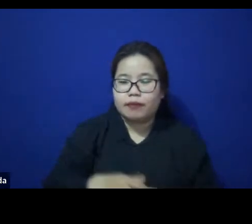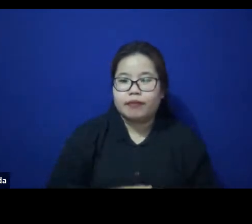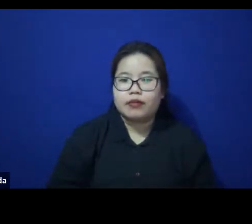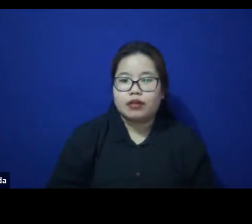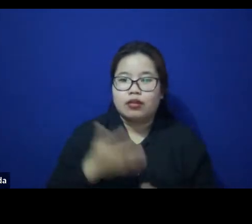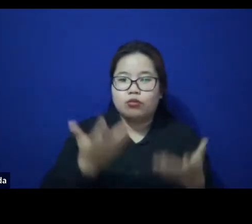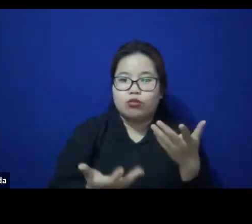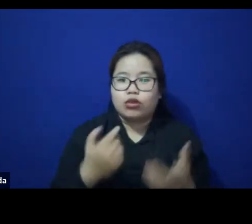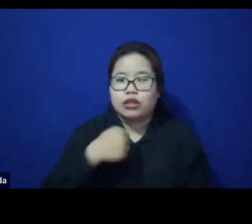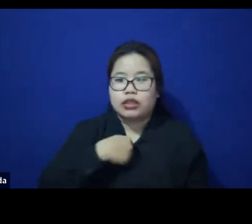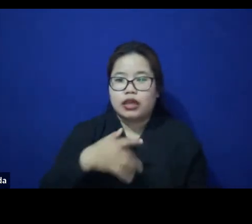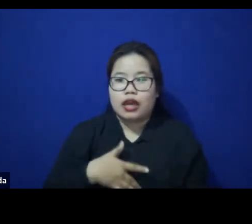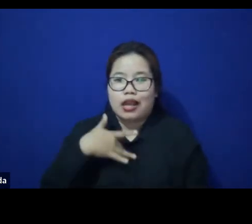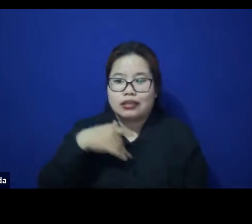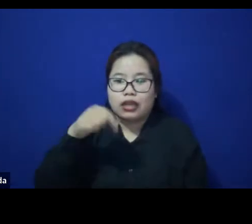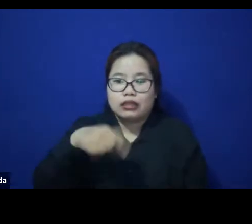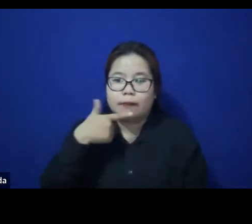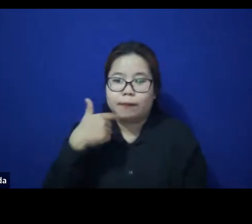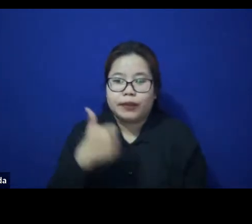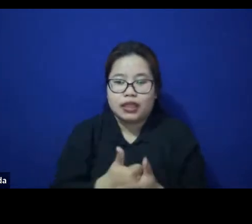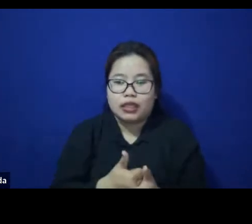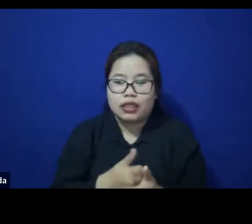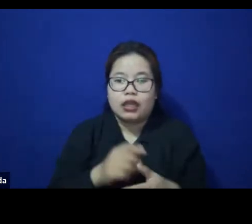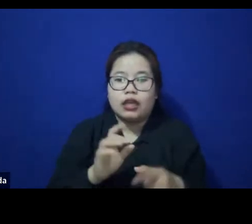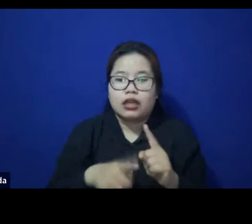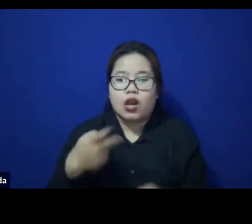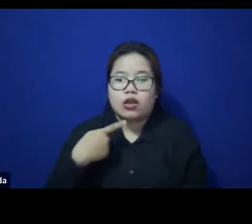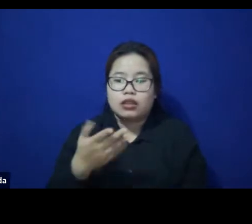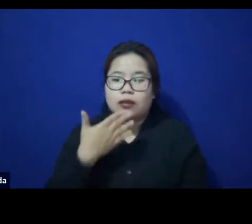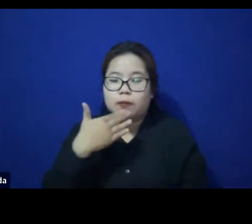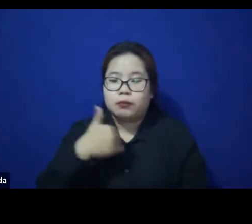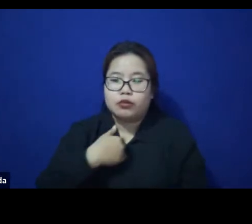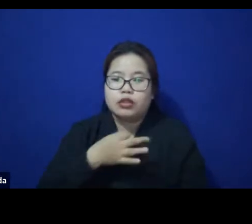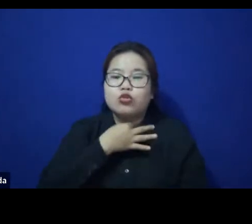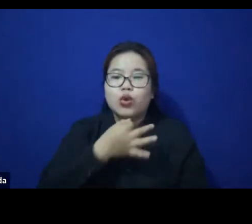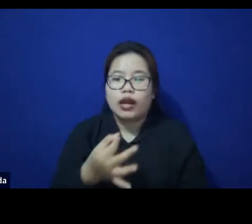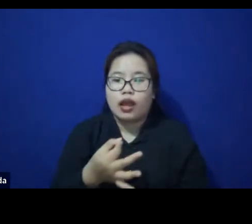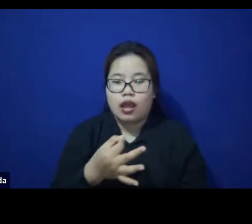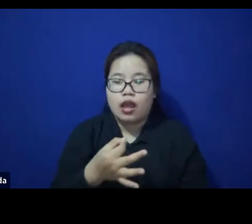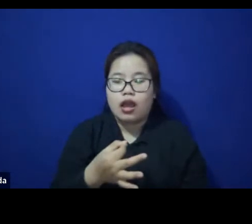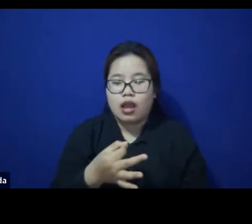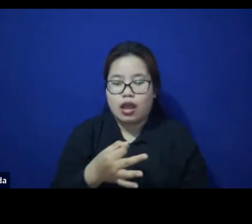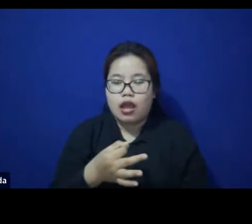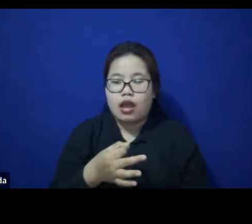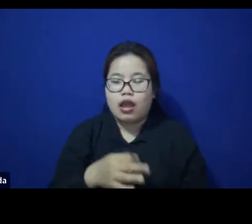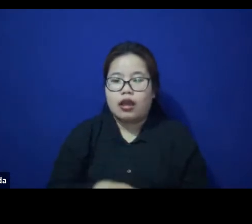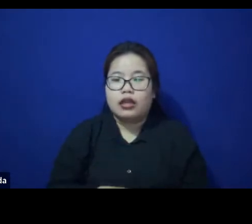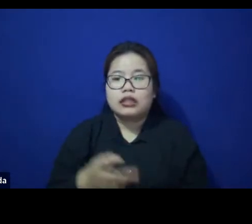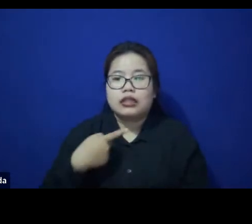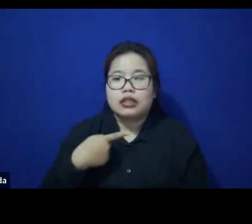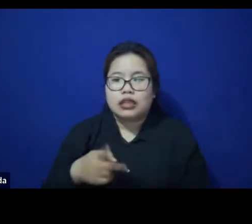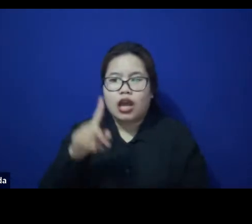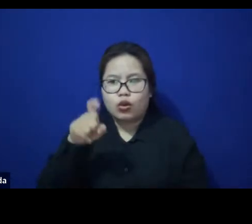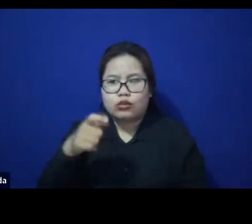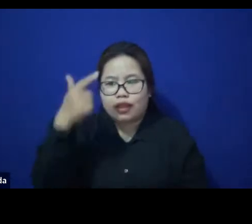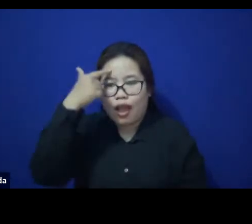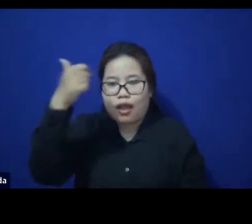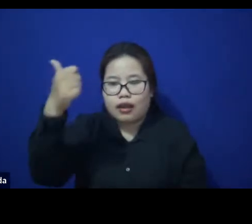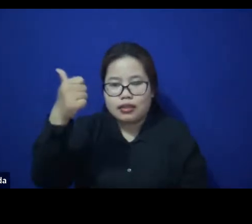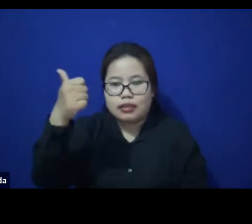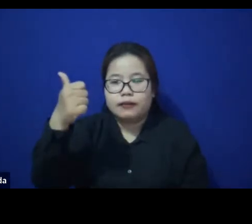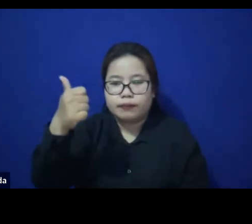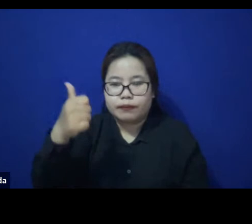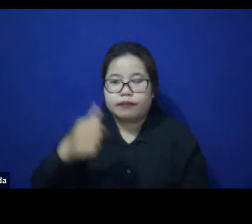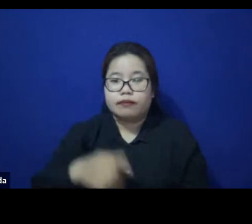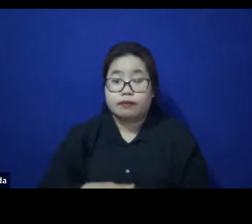really important that we have a voice at the table, that we need to be the experts. So I've been on the board of two